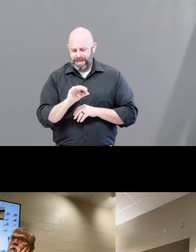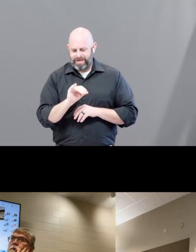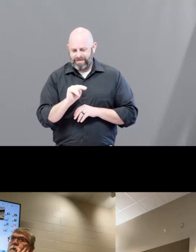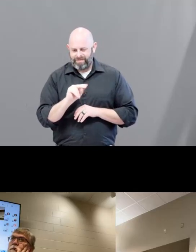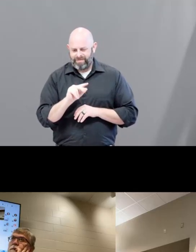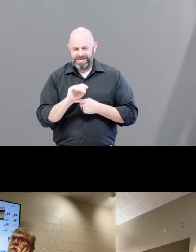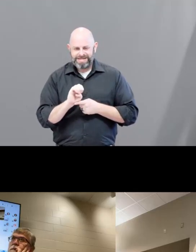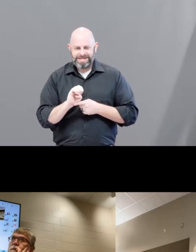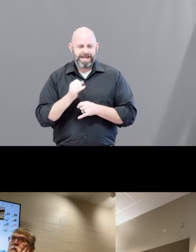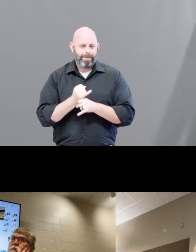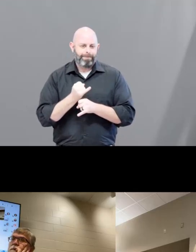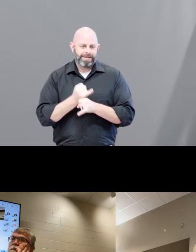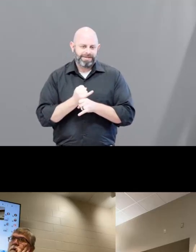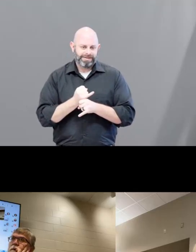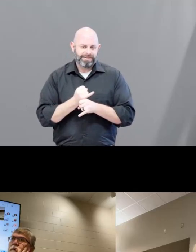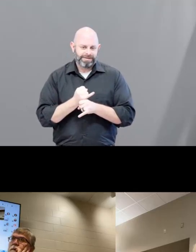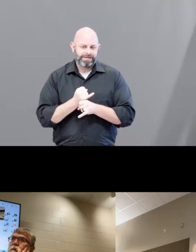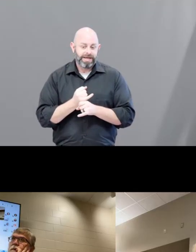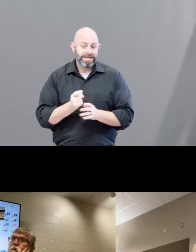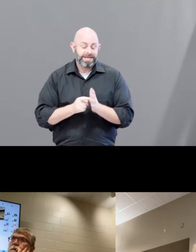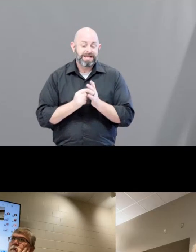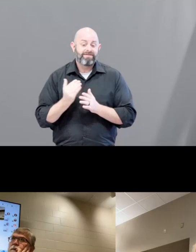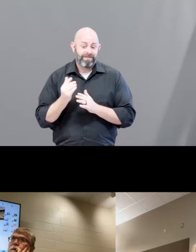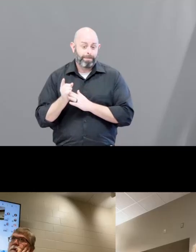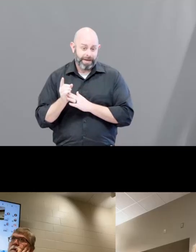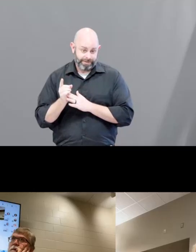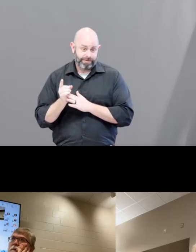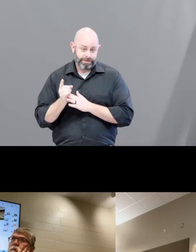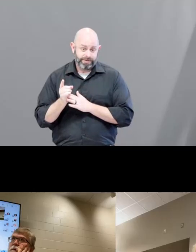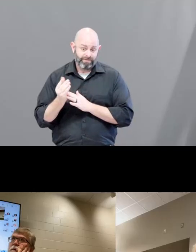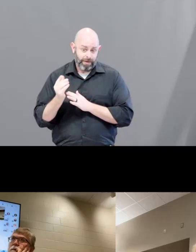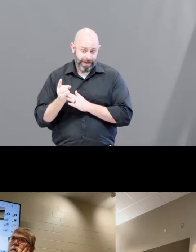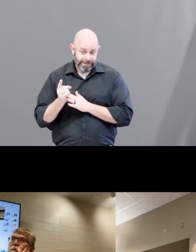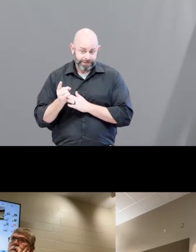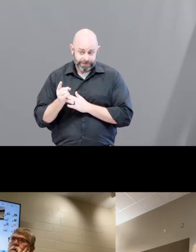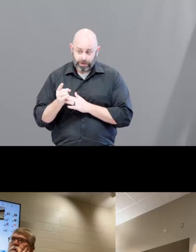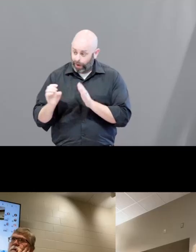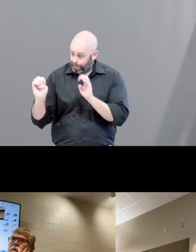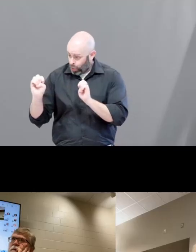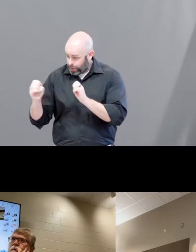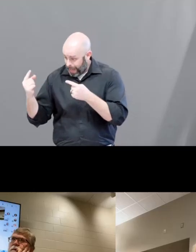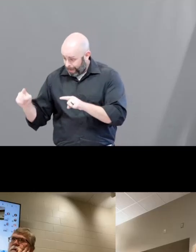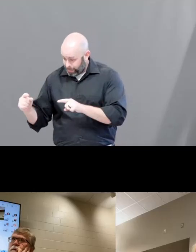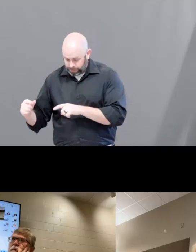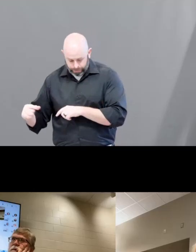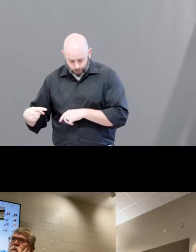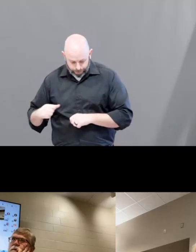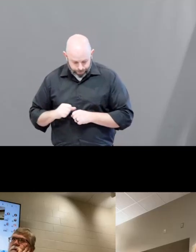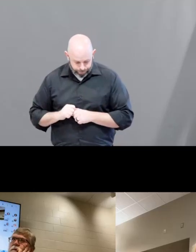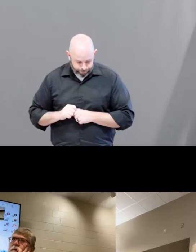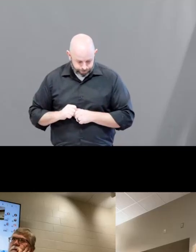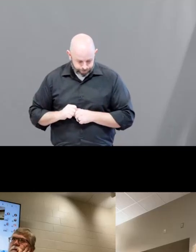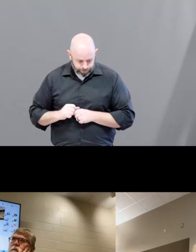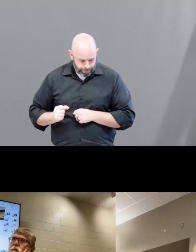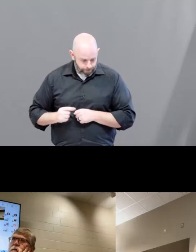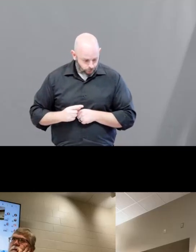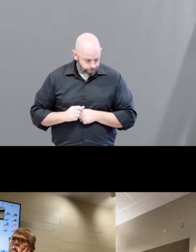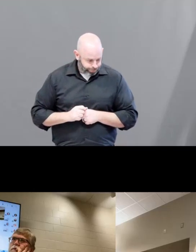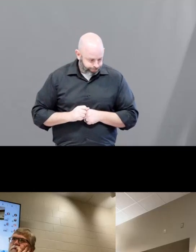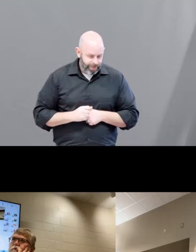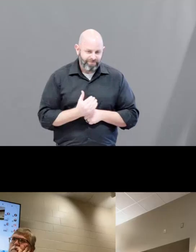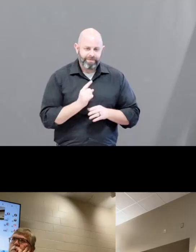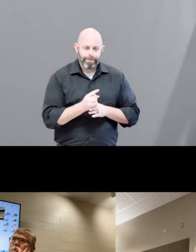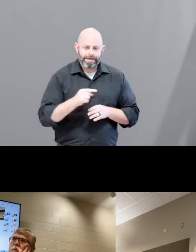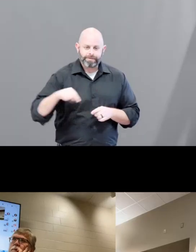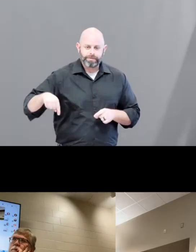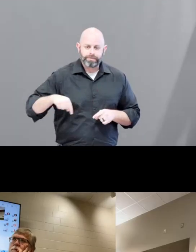it takes about 15 minutes to get from the first person to the last person. So this will do it in seconds across the